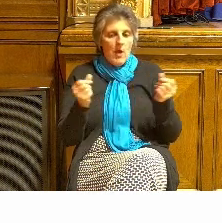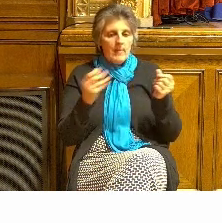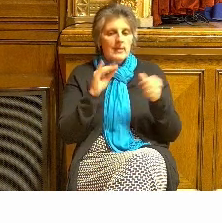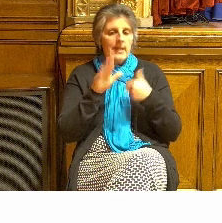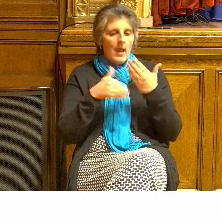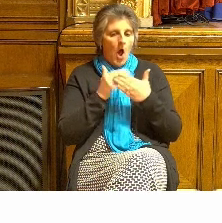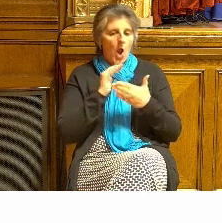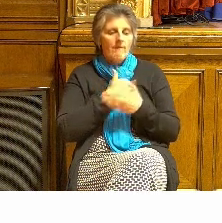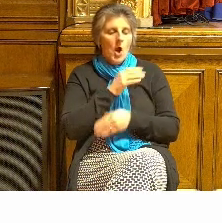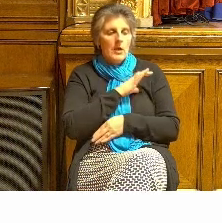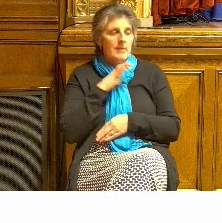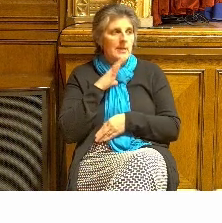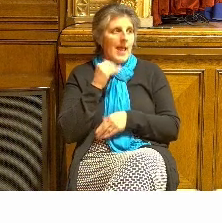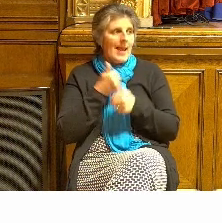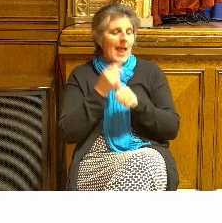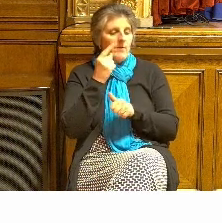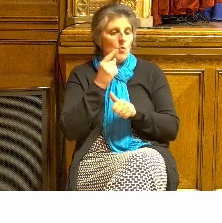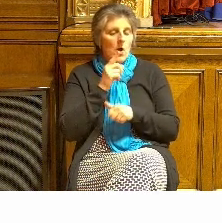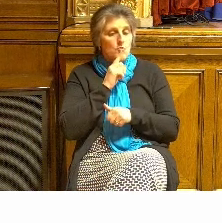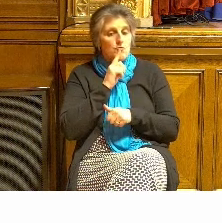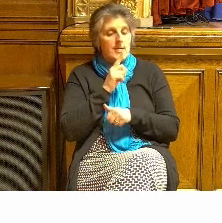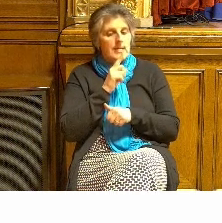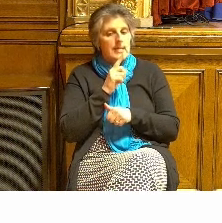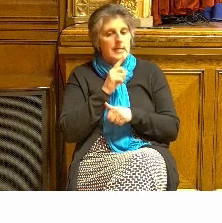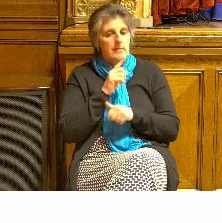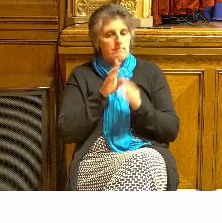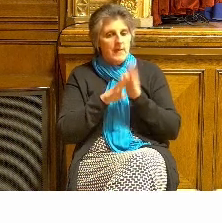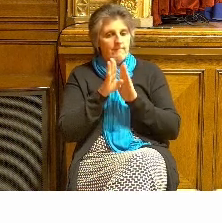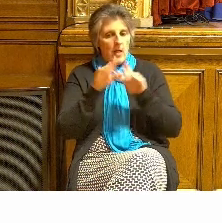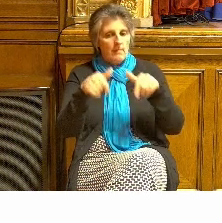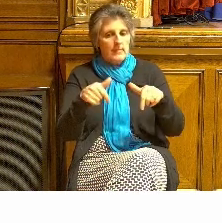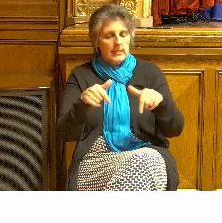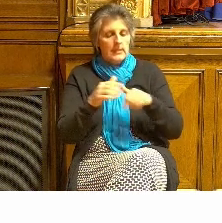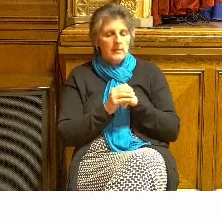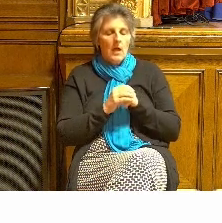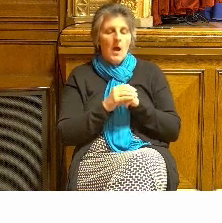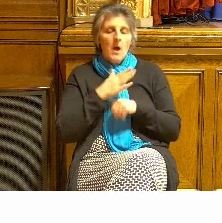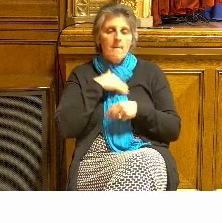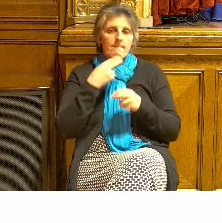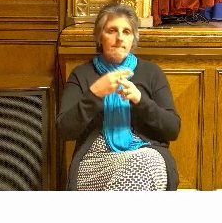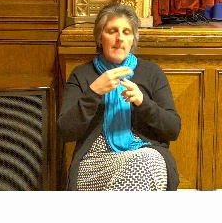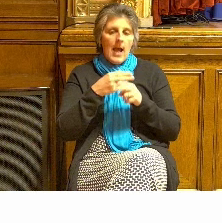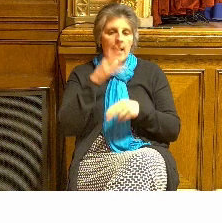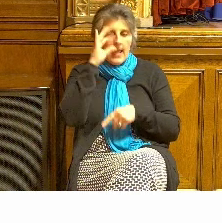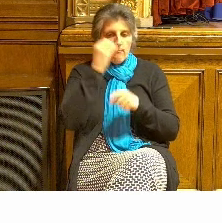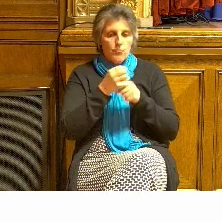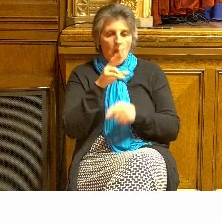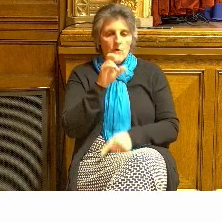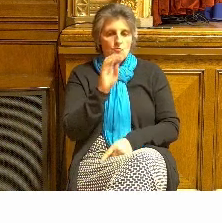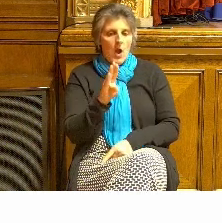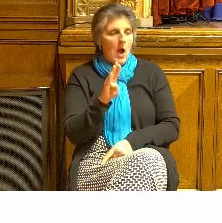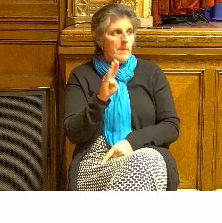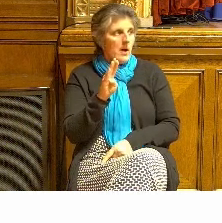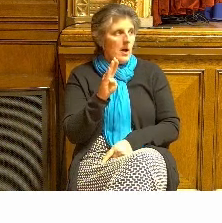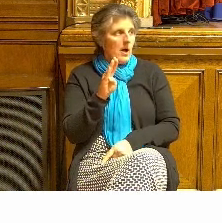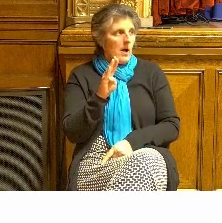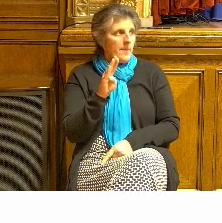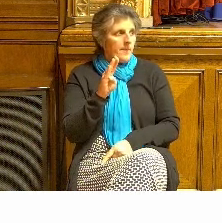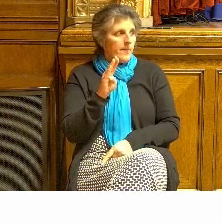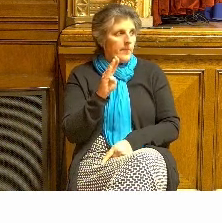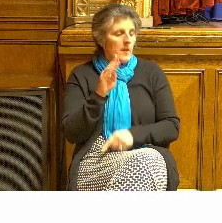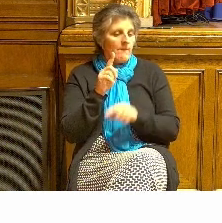all of our commissioners and everyone who really put this together. My name is Brother Rob Omo